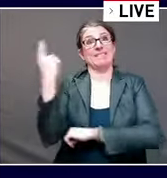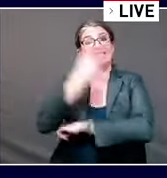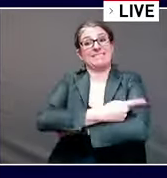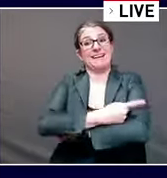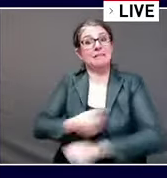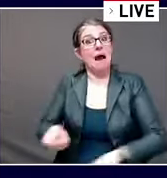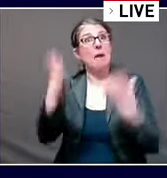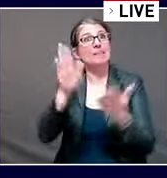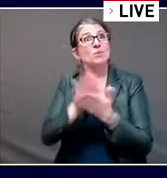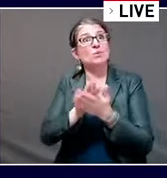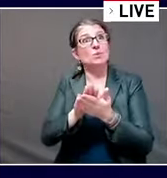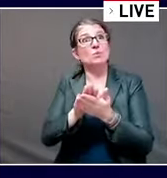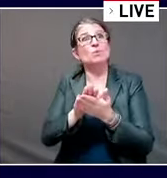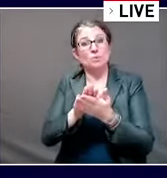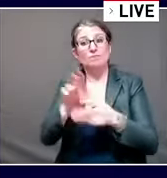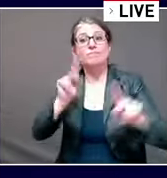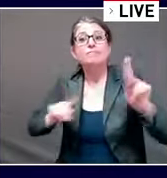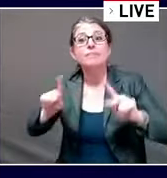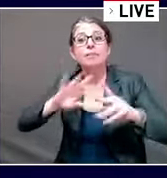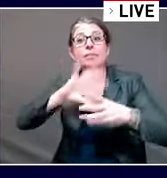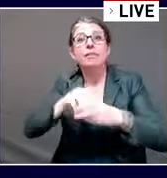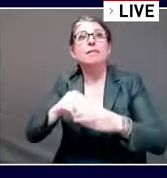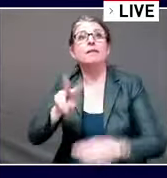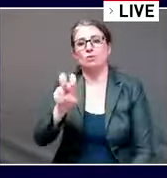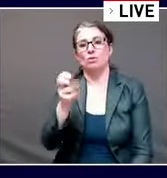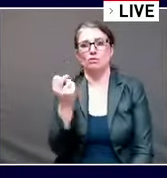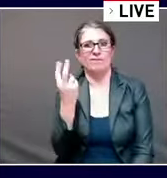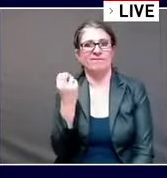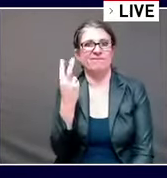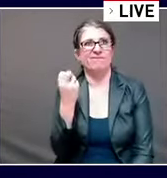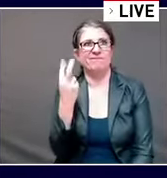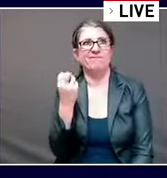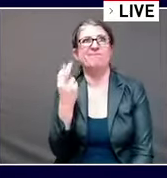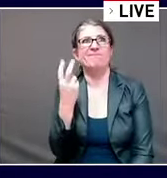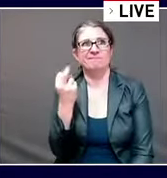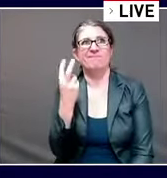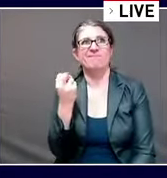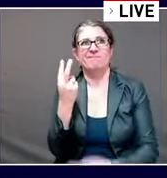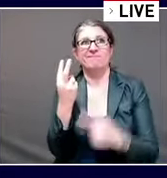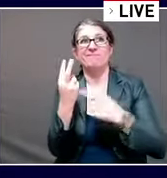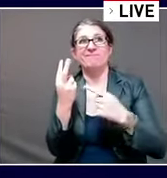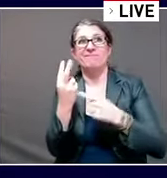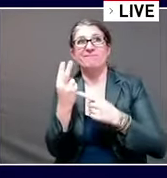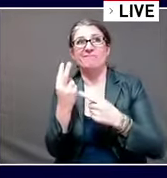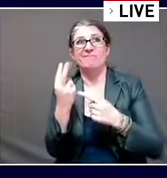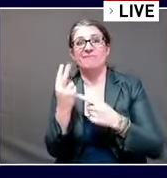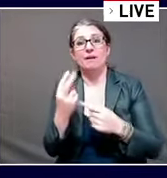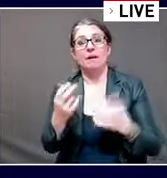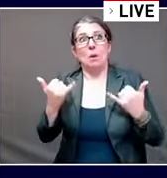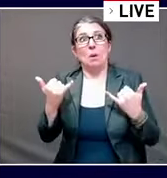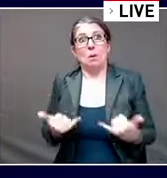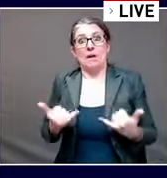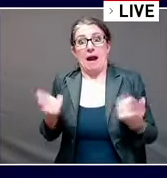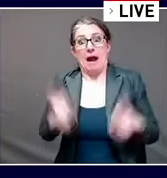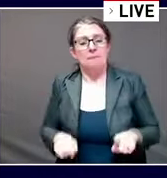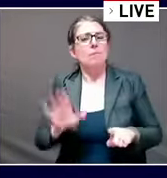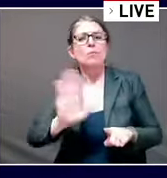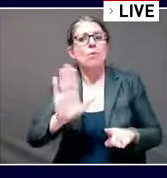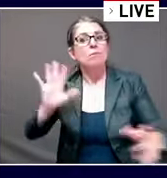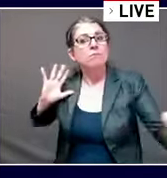days. That's not the number that are active today, but that's the number that are active in the past calendar month. Of those 212,